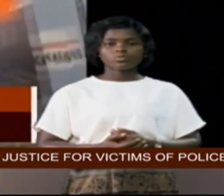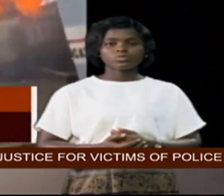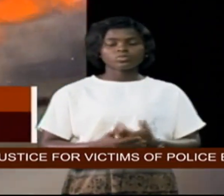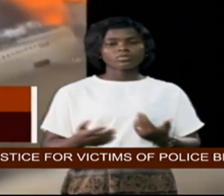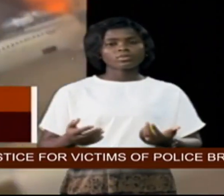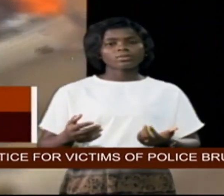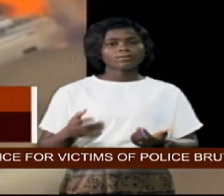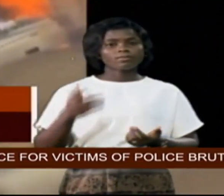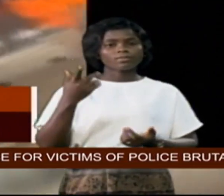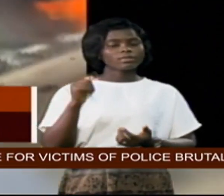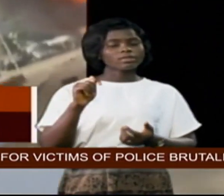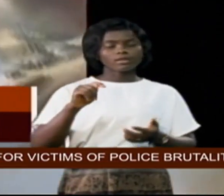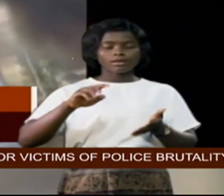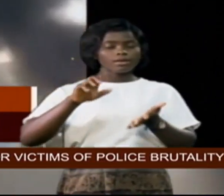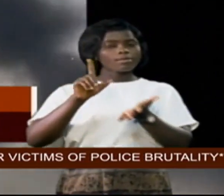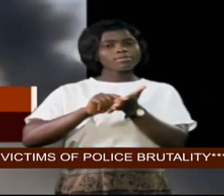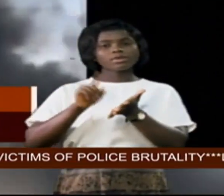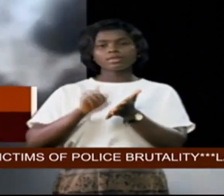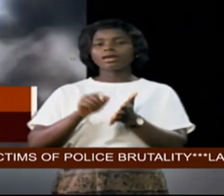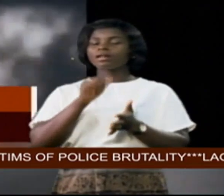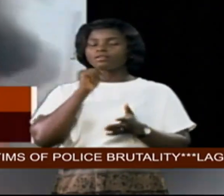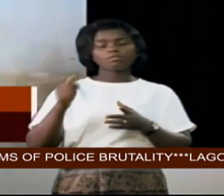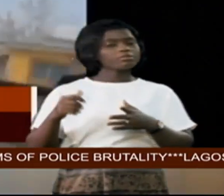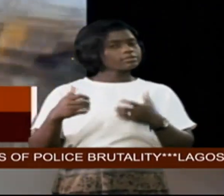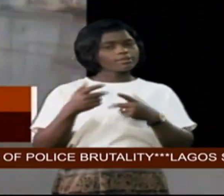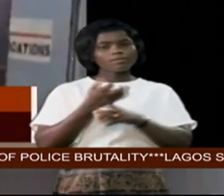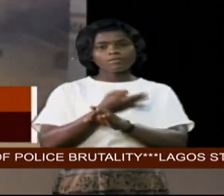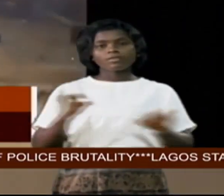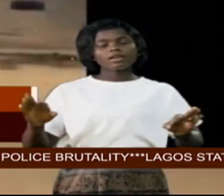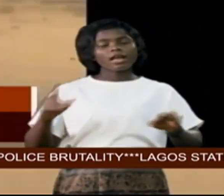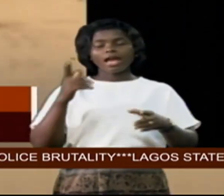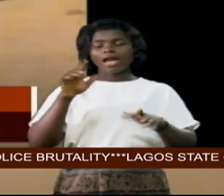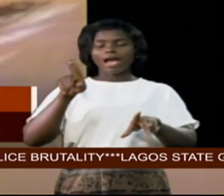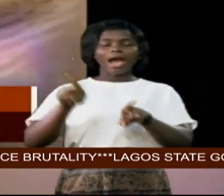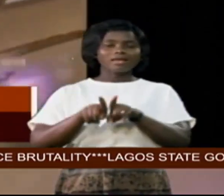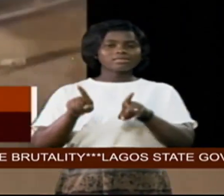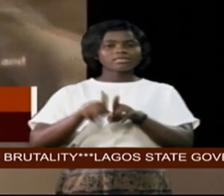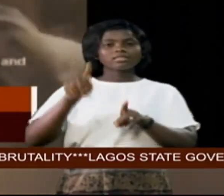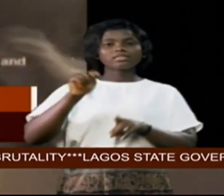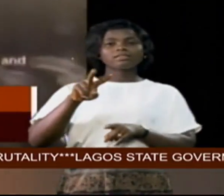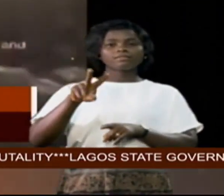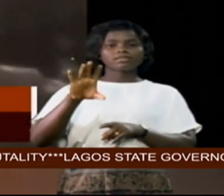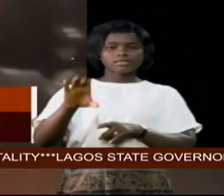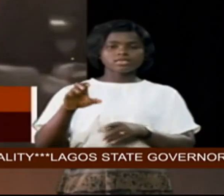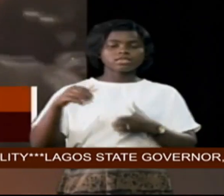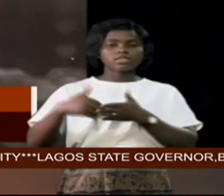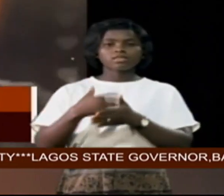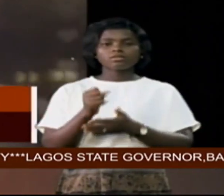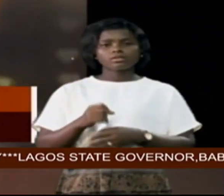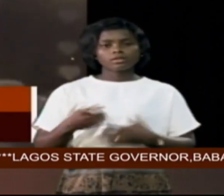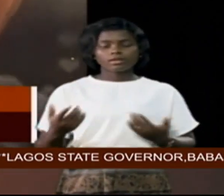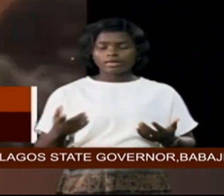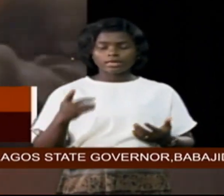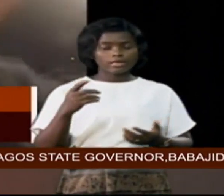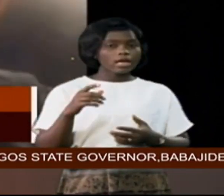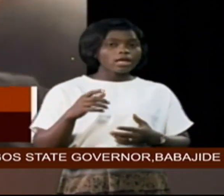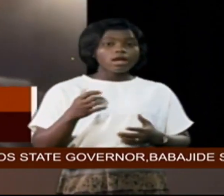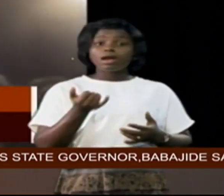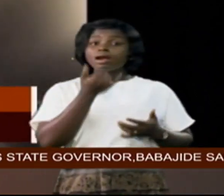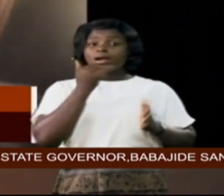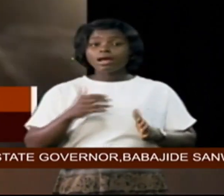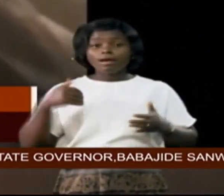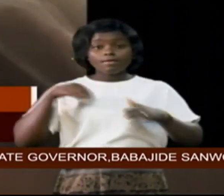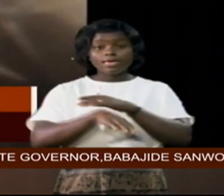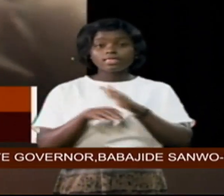Neither is the media spared, as Television Continental, housing TVC News. We're trying to get safe. Hoodlums have entered TVC and